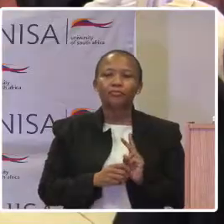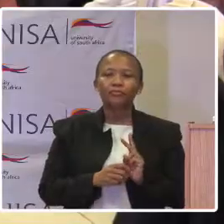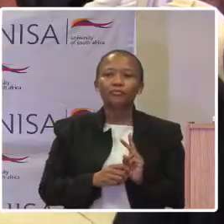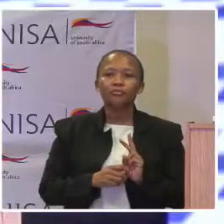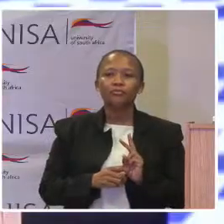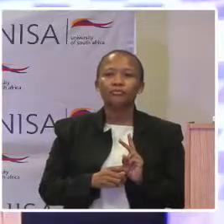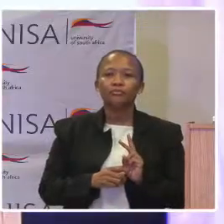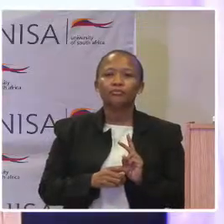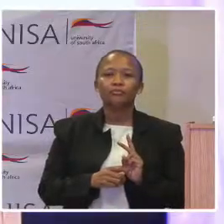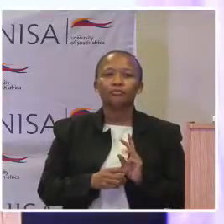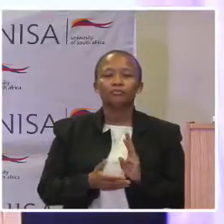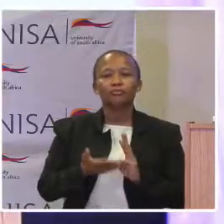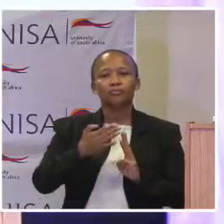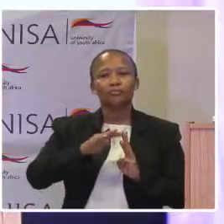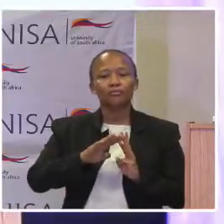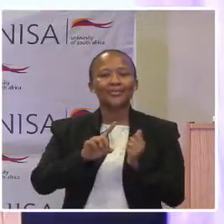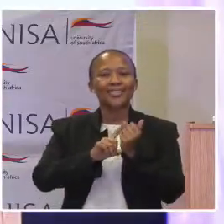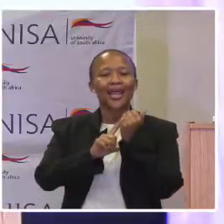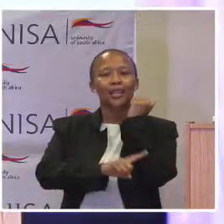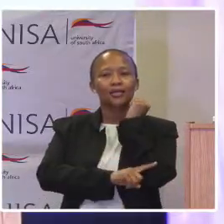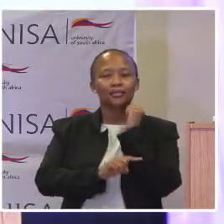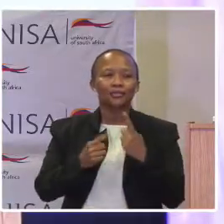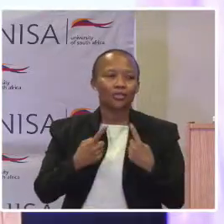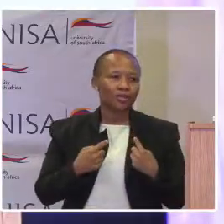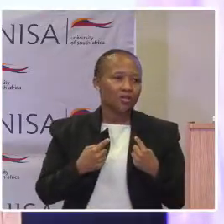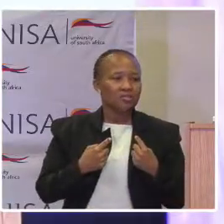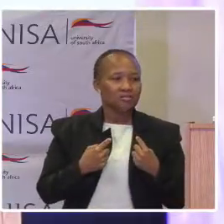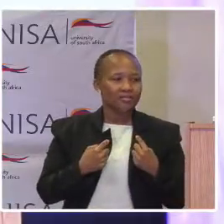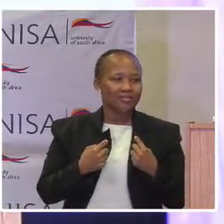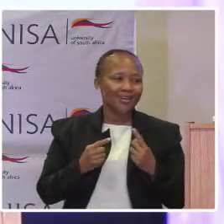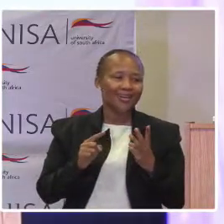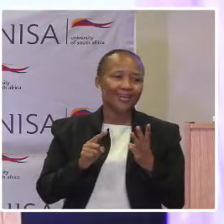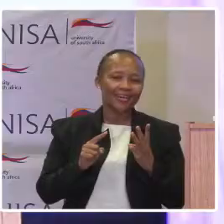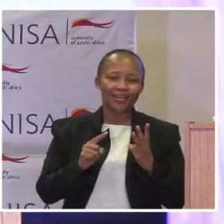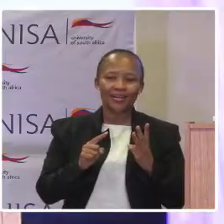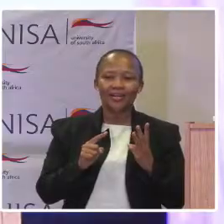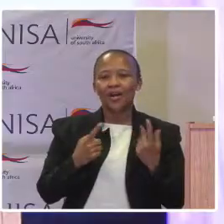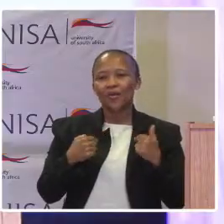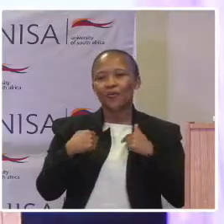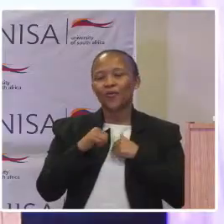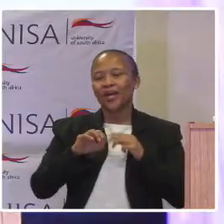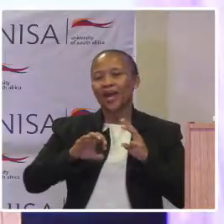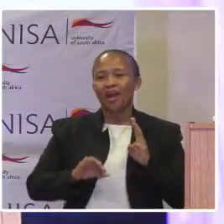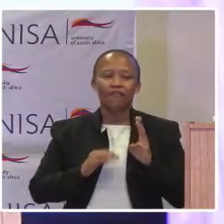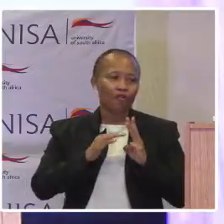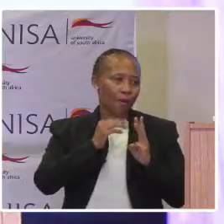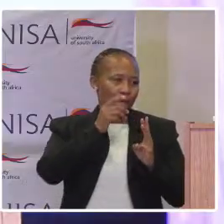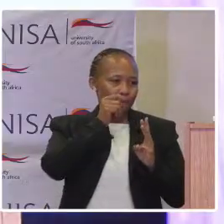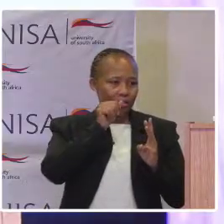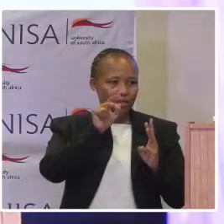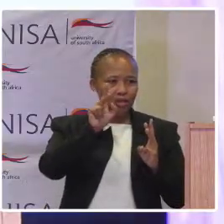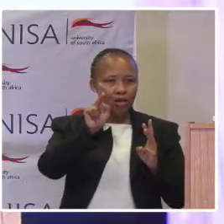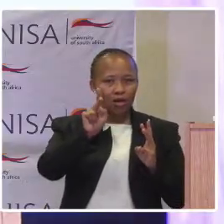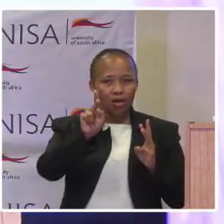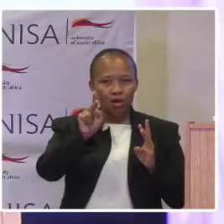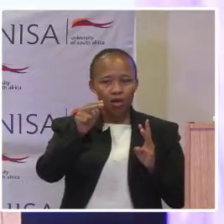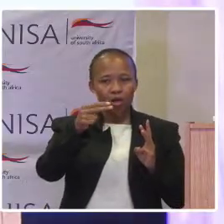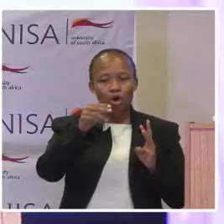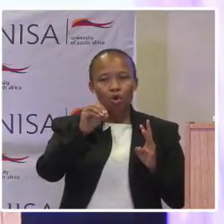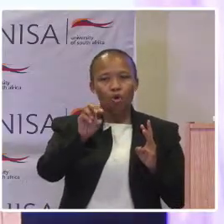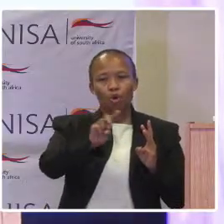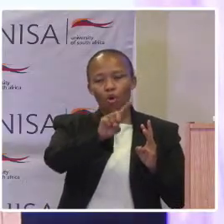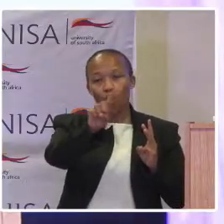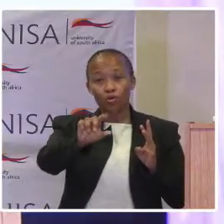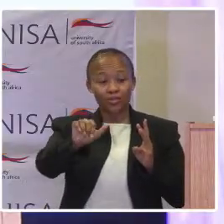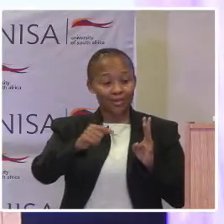And lastly, but not least, obviously, we have Ms. Koza. Ms. Koza is from